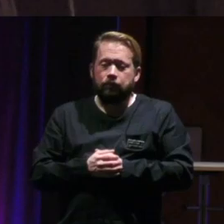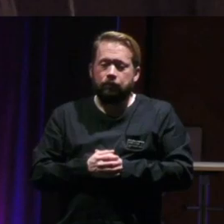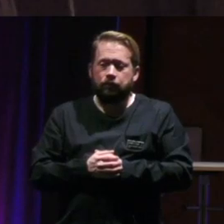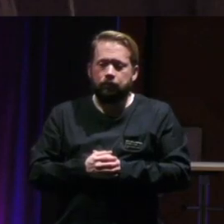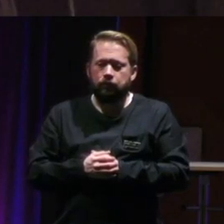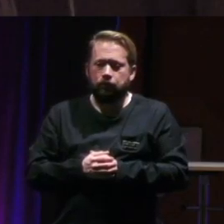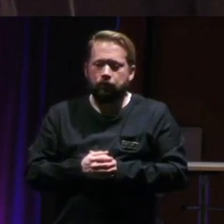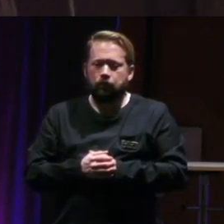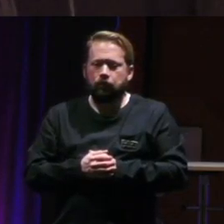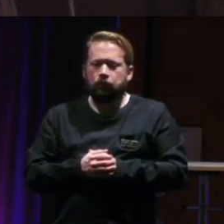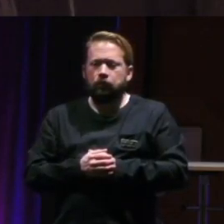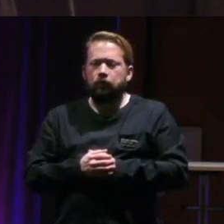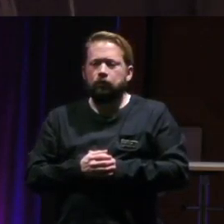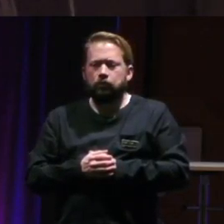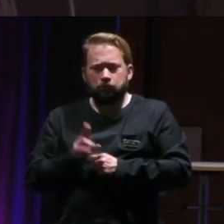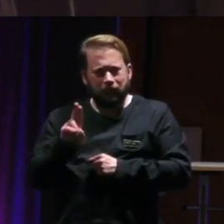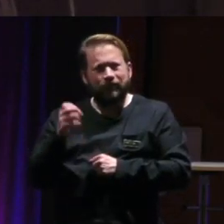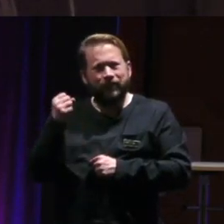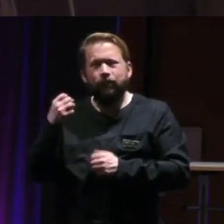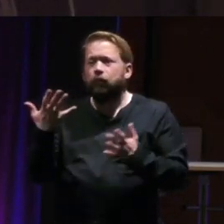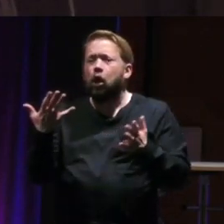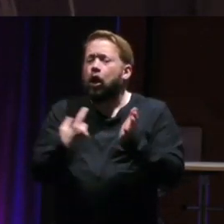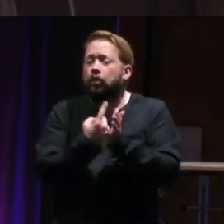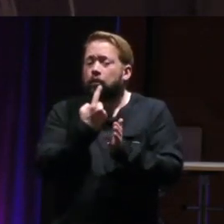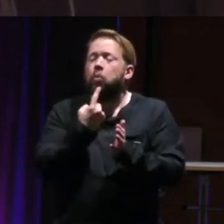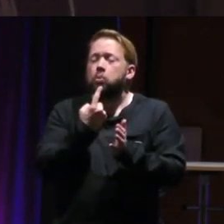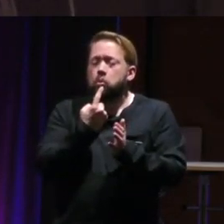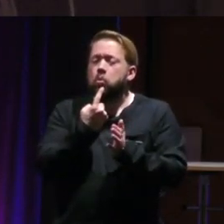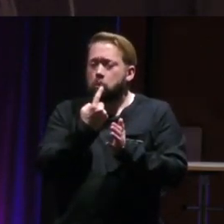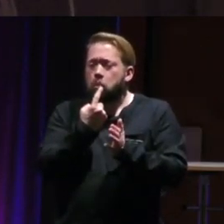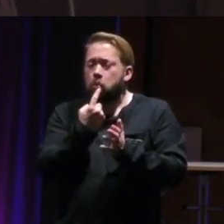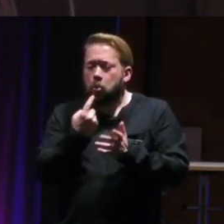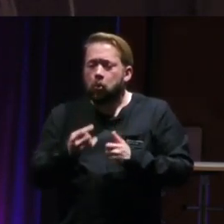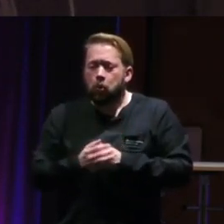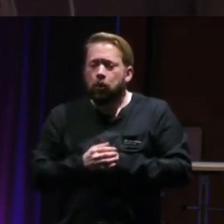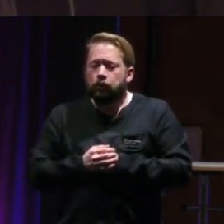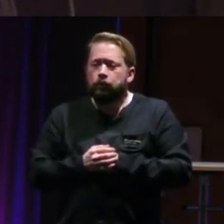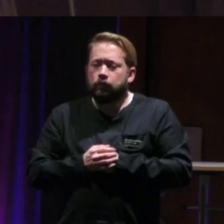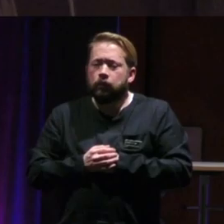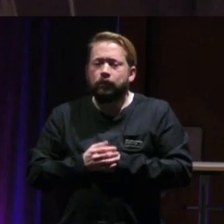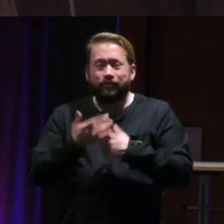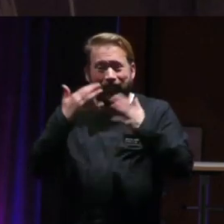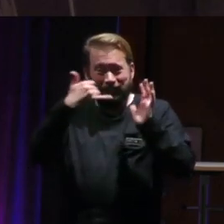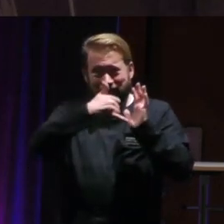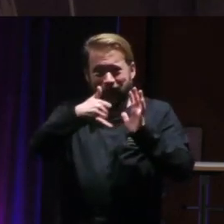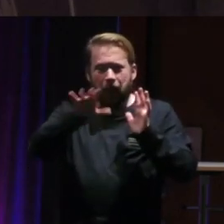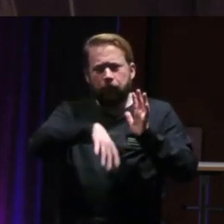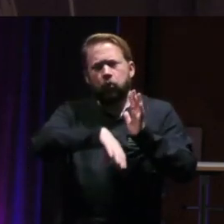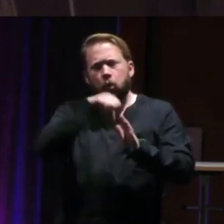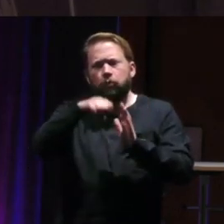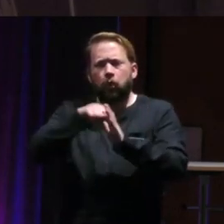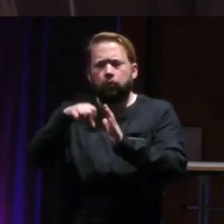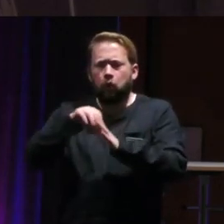it's very important. I think we have kind of a presentation about this case, if we can like show it.